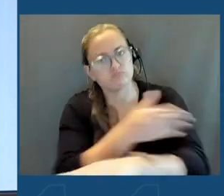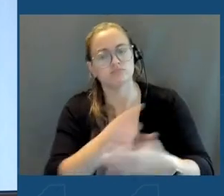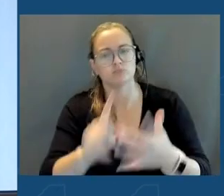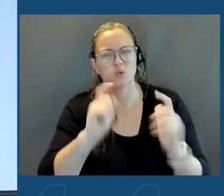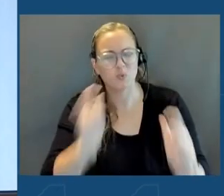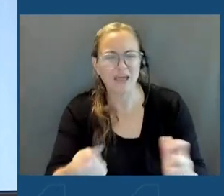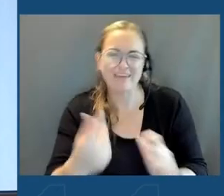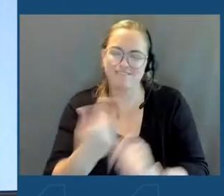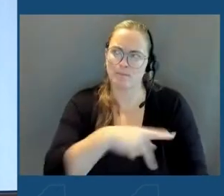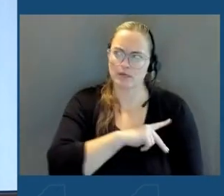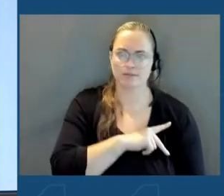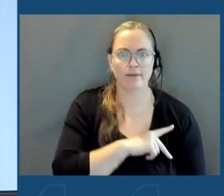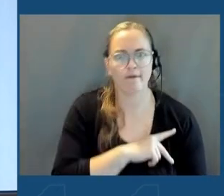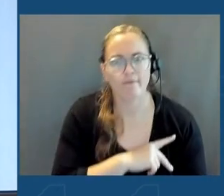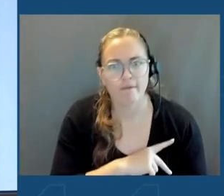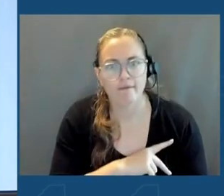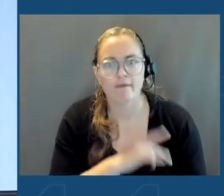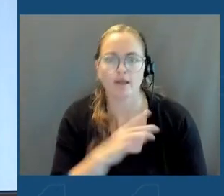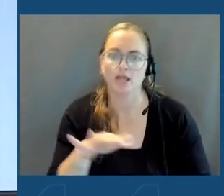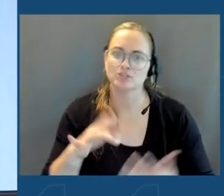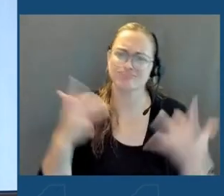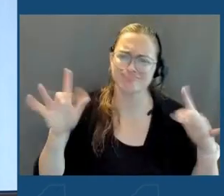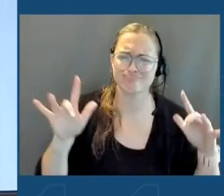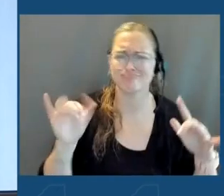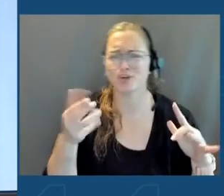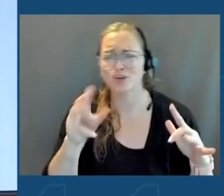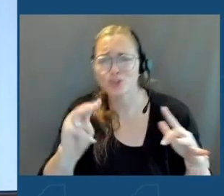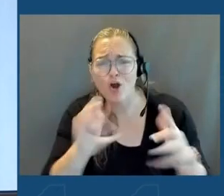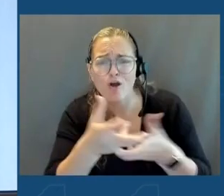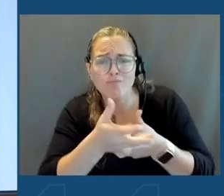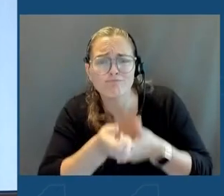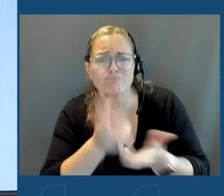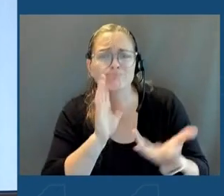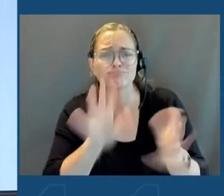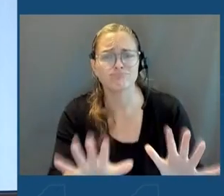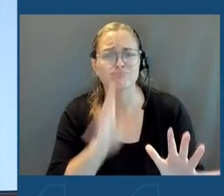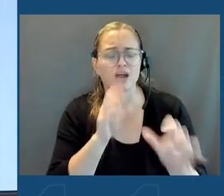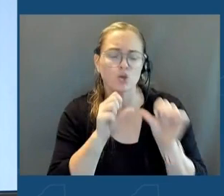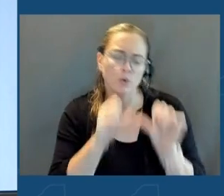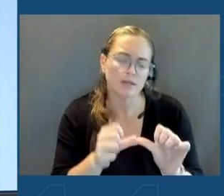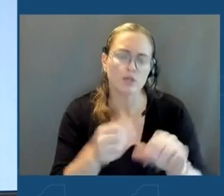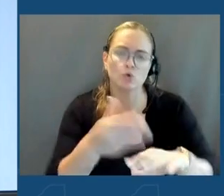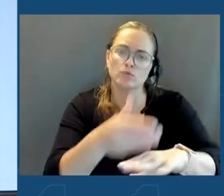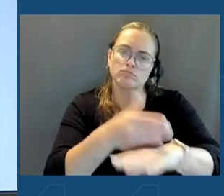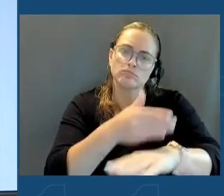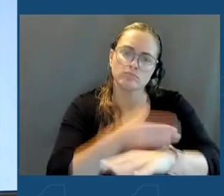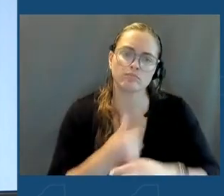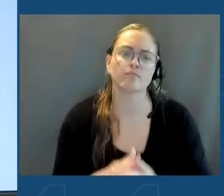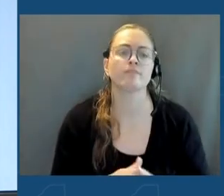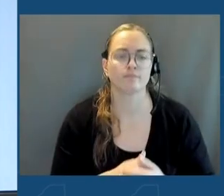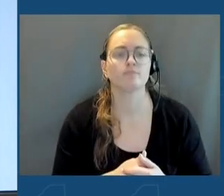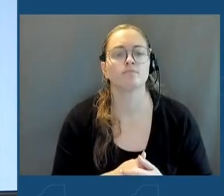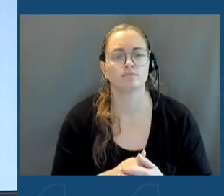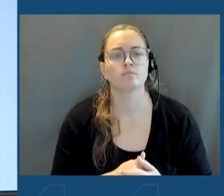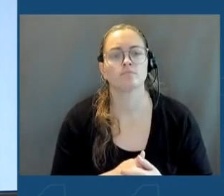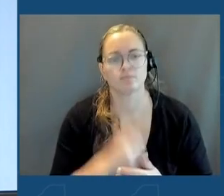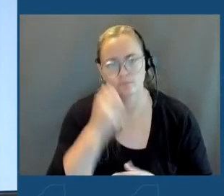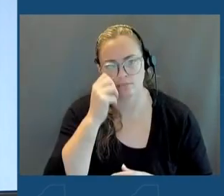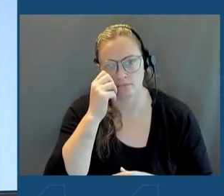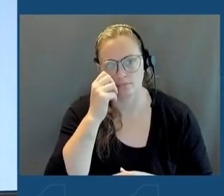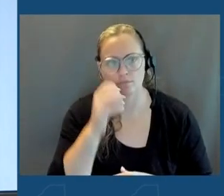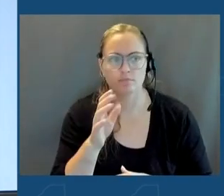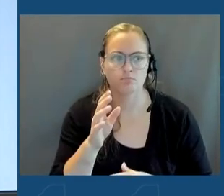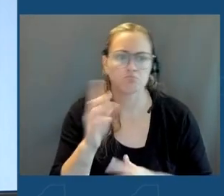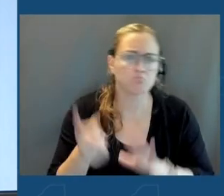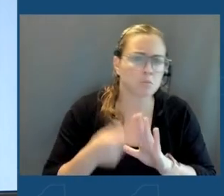personality. You gave it its charm, and you kept it growing. You made it even better. So I'm going to be sitting at Rudy's sometime today.